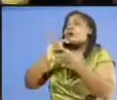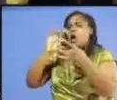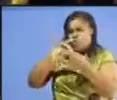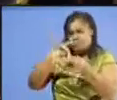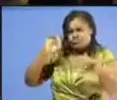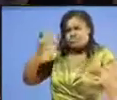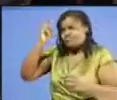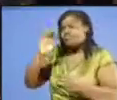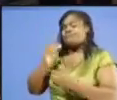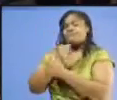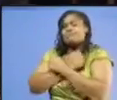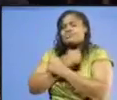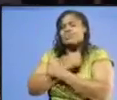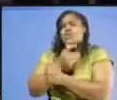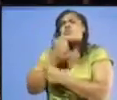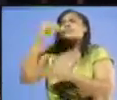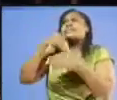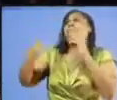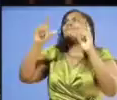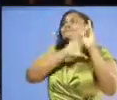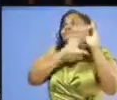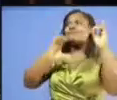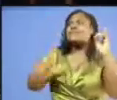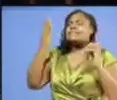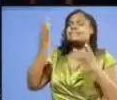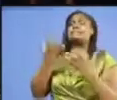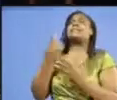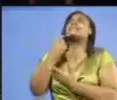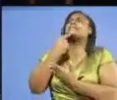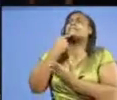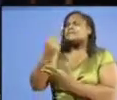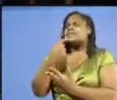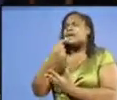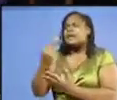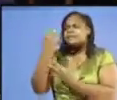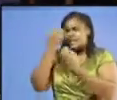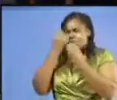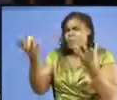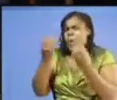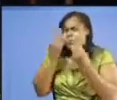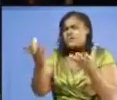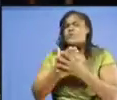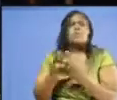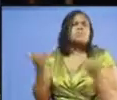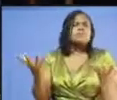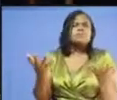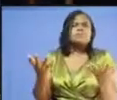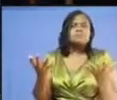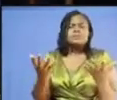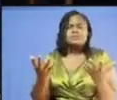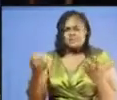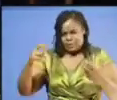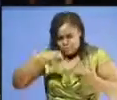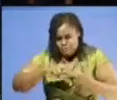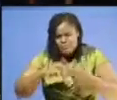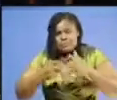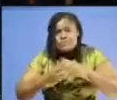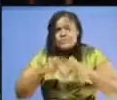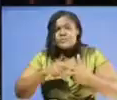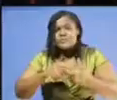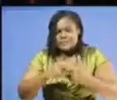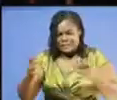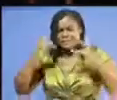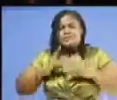love of God which is in Christ Jesus? He said, and I read it for you. shall tribulation